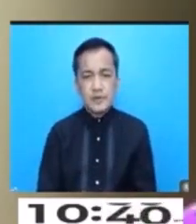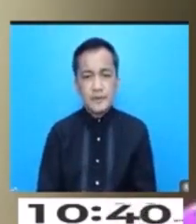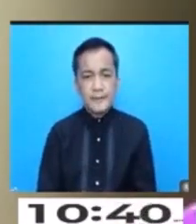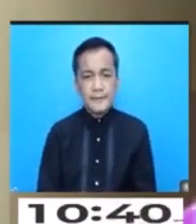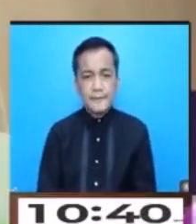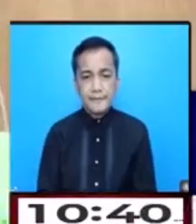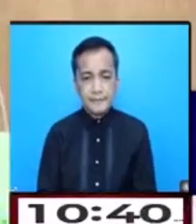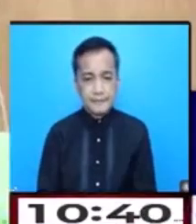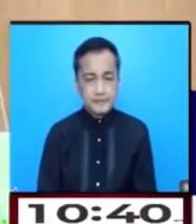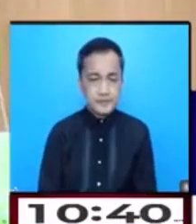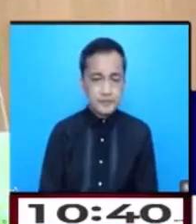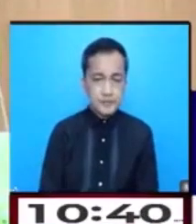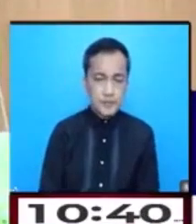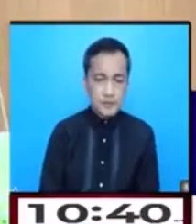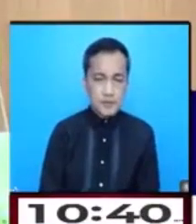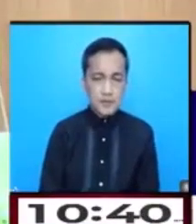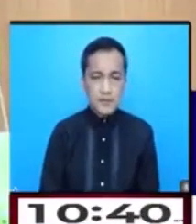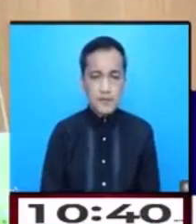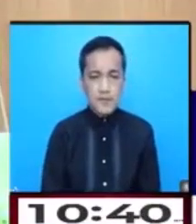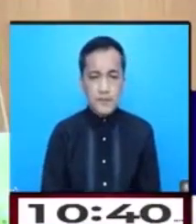The data.